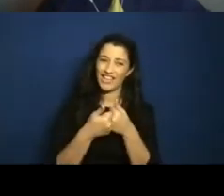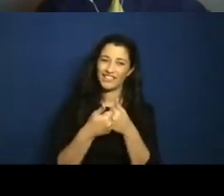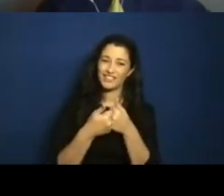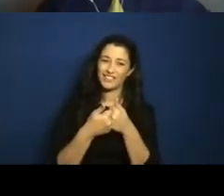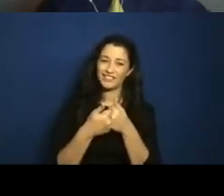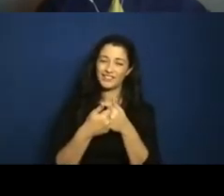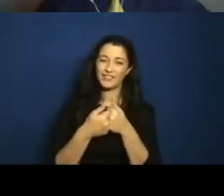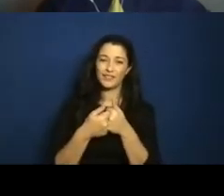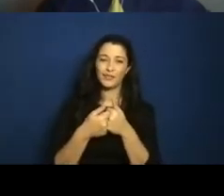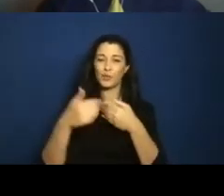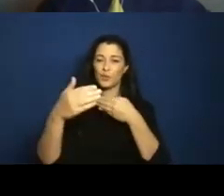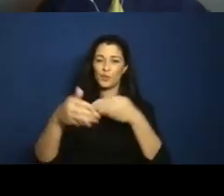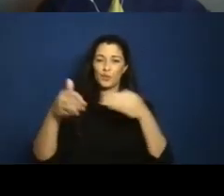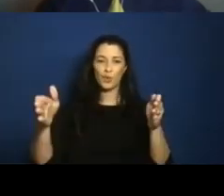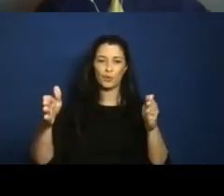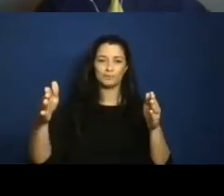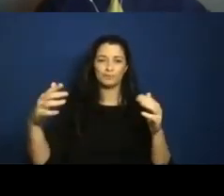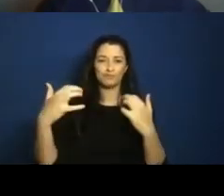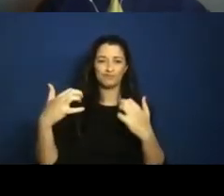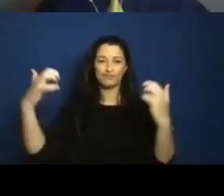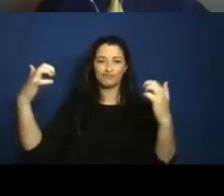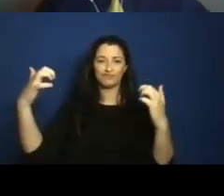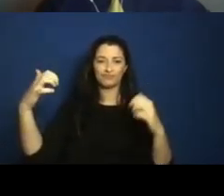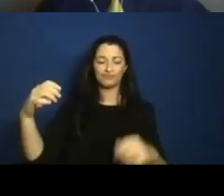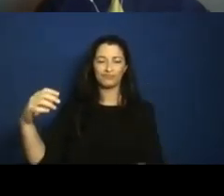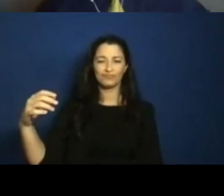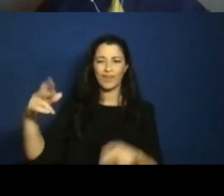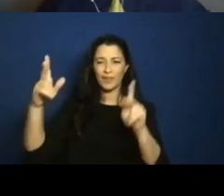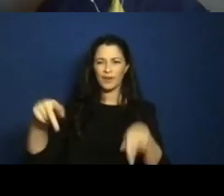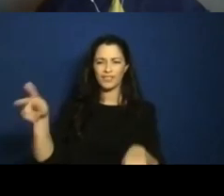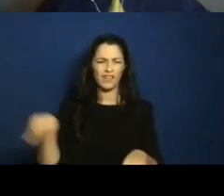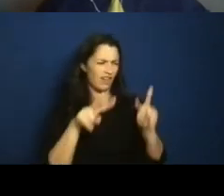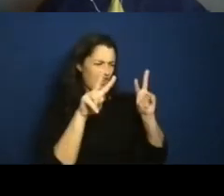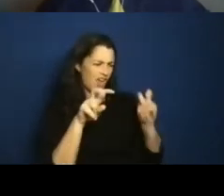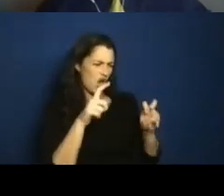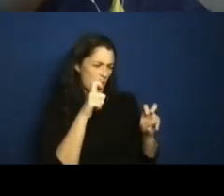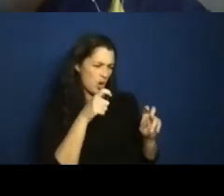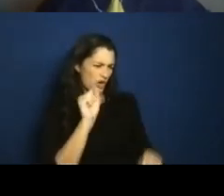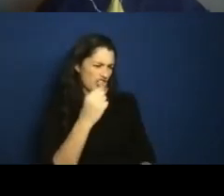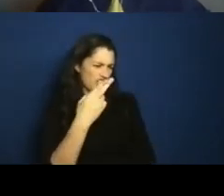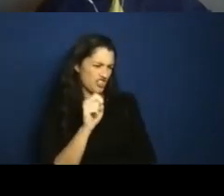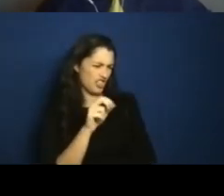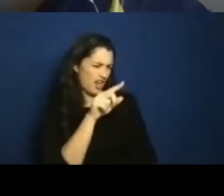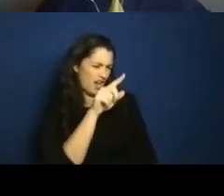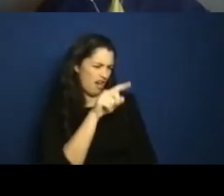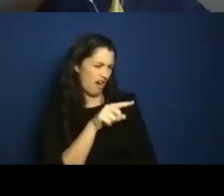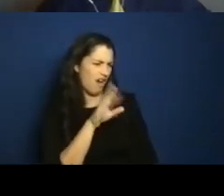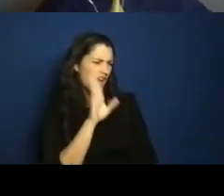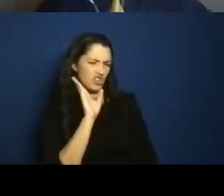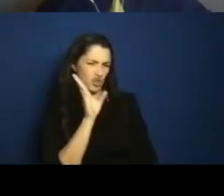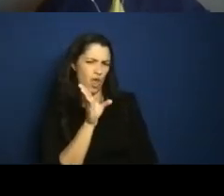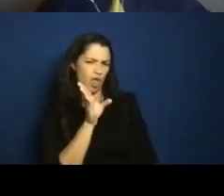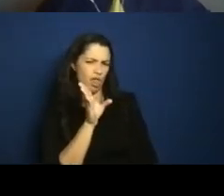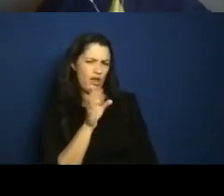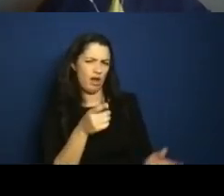and to see someone trying to figure out, like, who is she? Is she going to come in here and, you